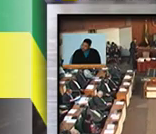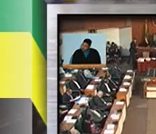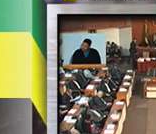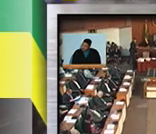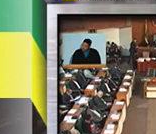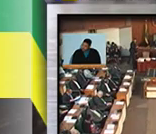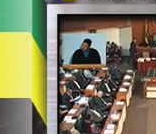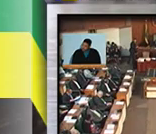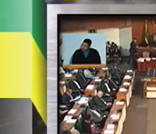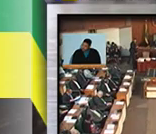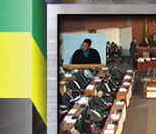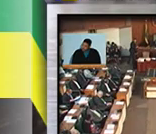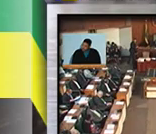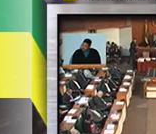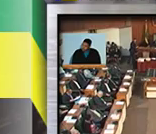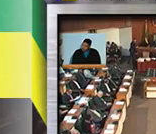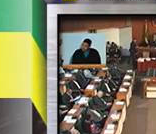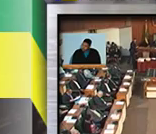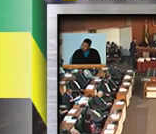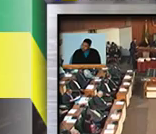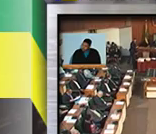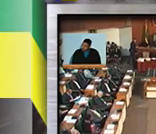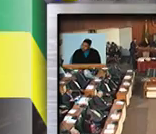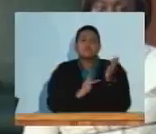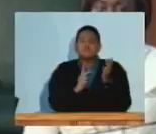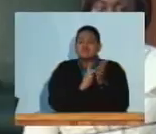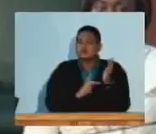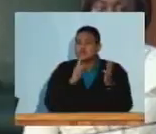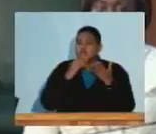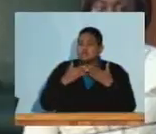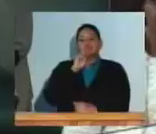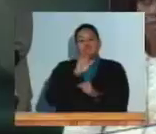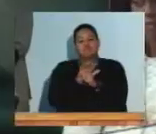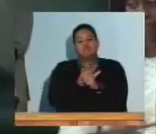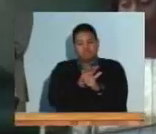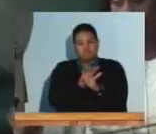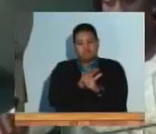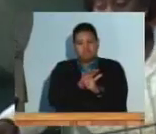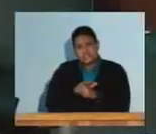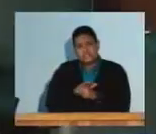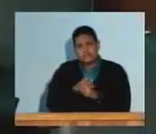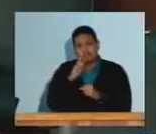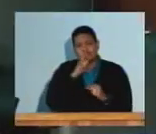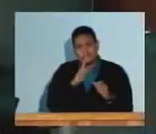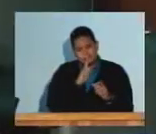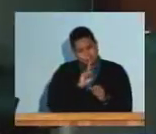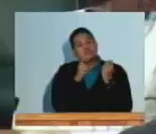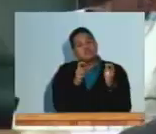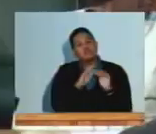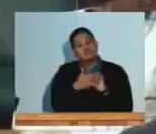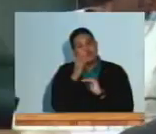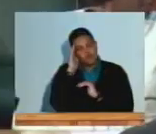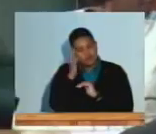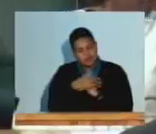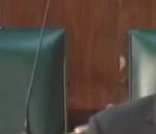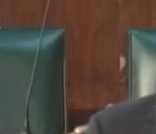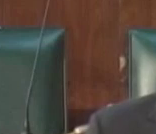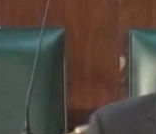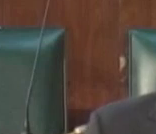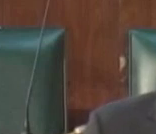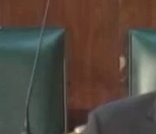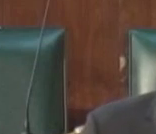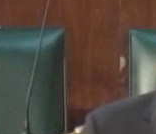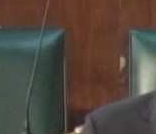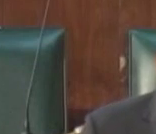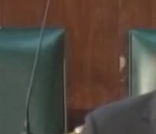general elections, began their parliamentary term this morning. The new MPs took the oath of office shortly after their colleagues in the Senate. Senator